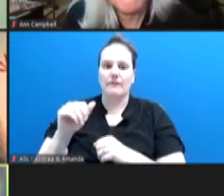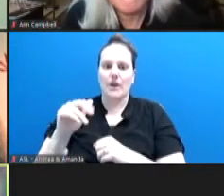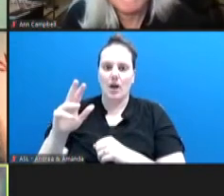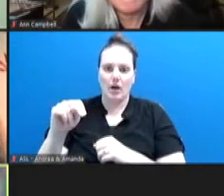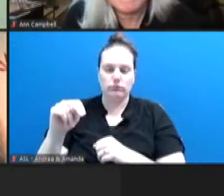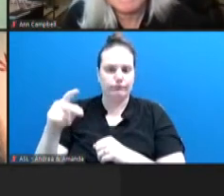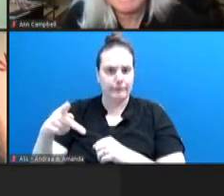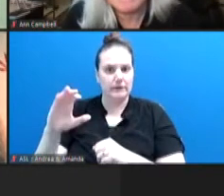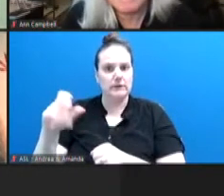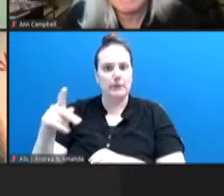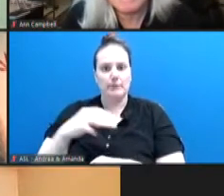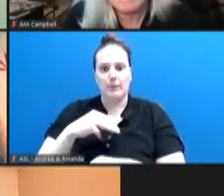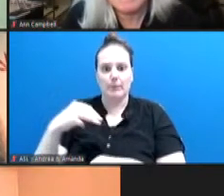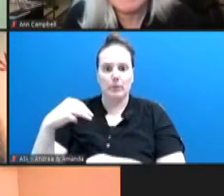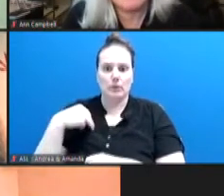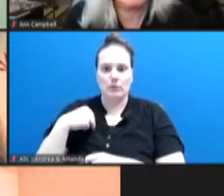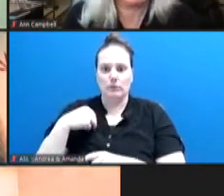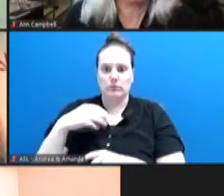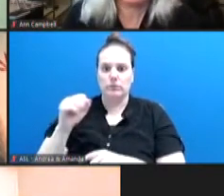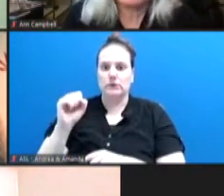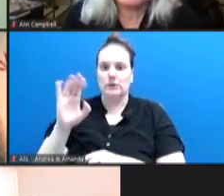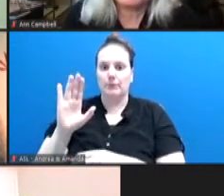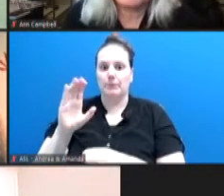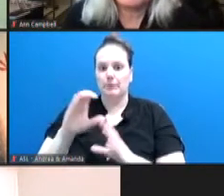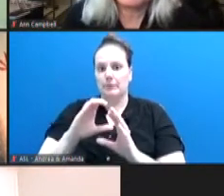member, Behavioral Health Subcommittee.